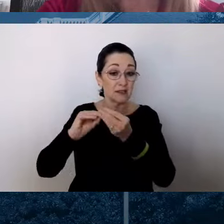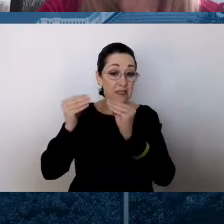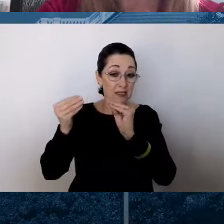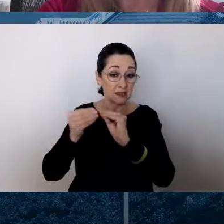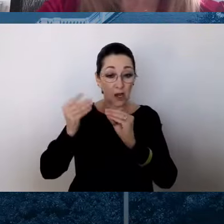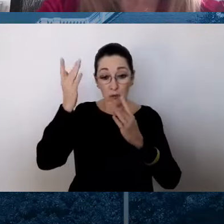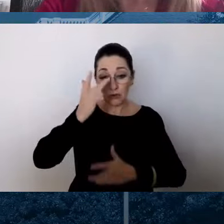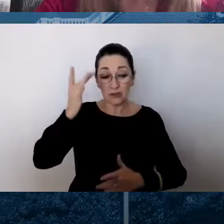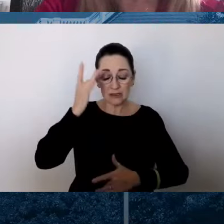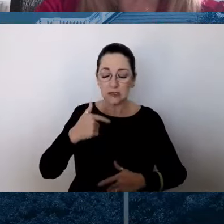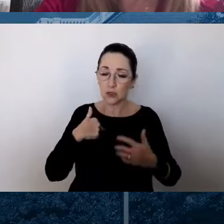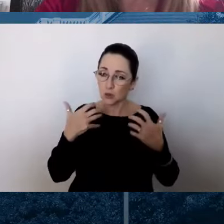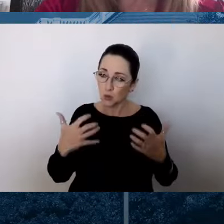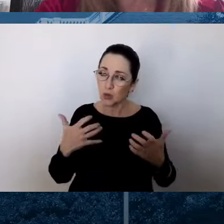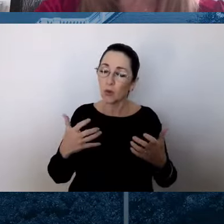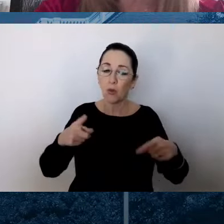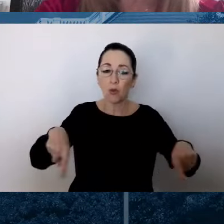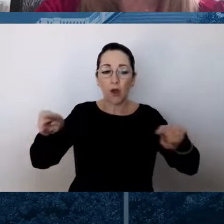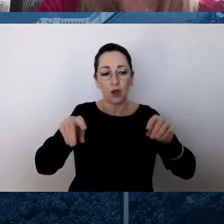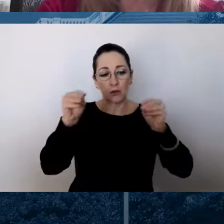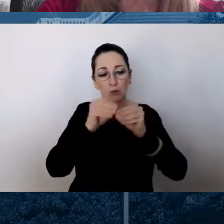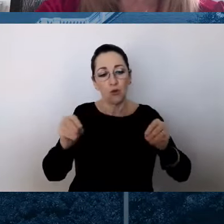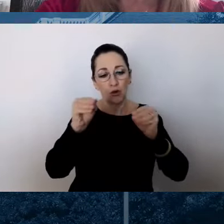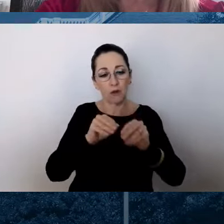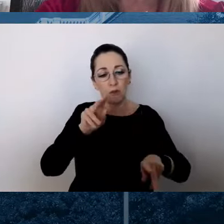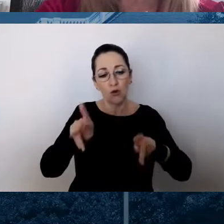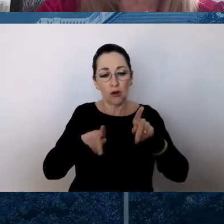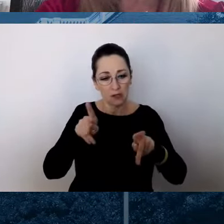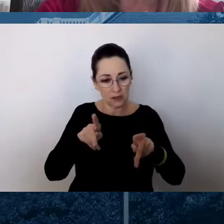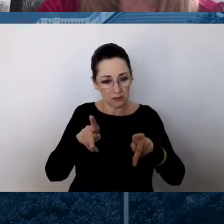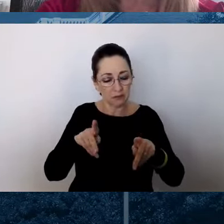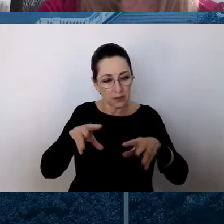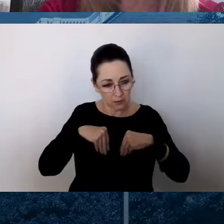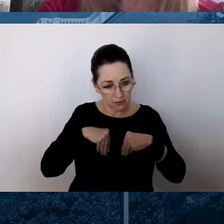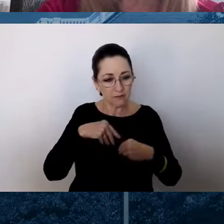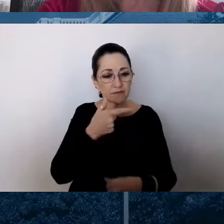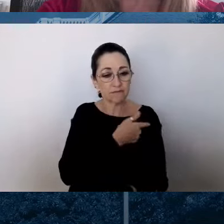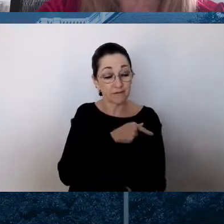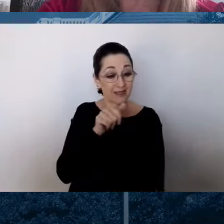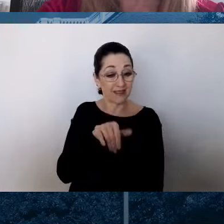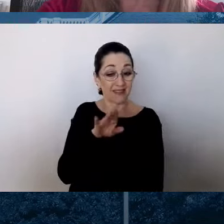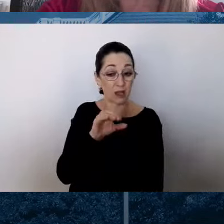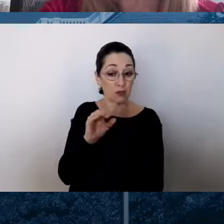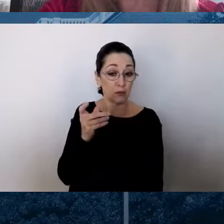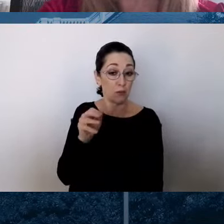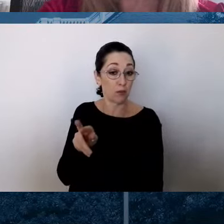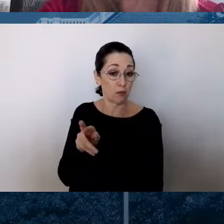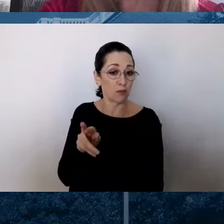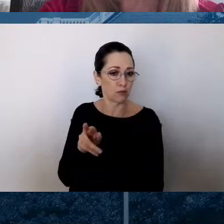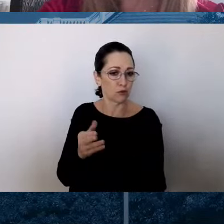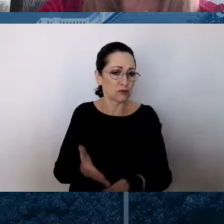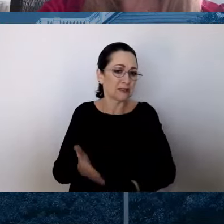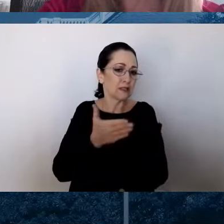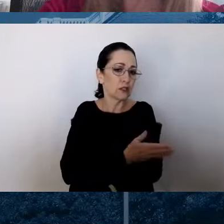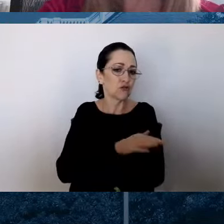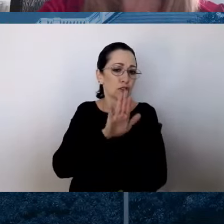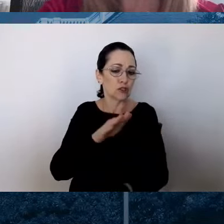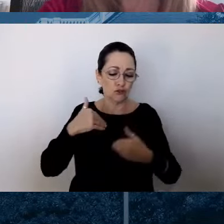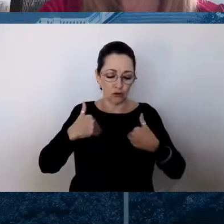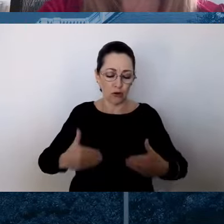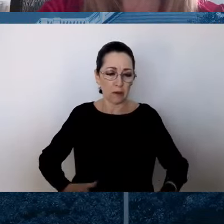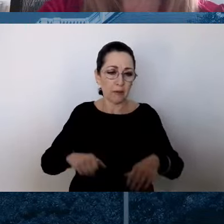get one. Boosters increase the strength of your antibody response to protect you from the virus and its